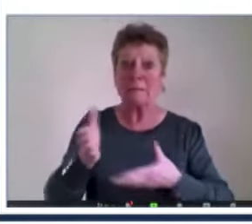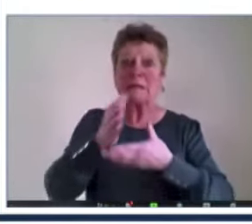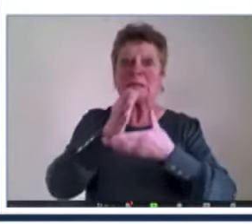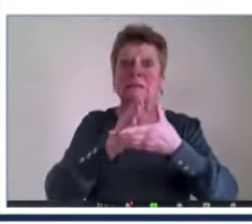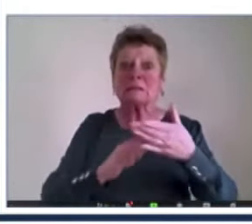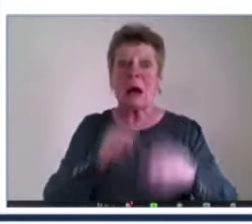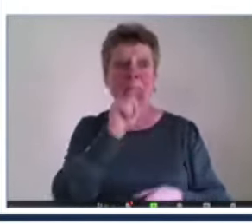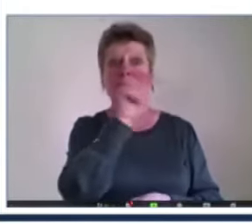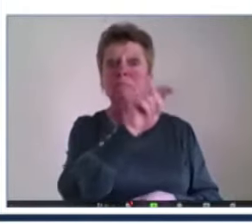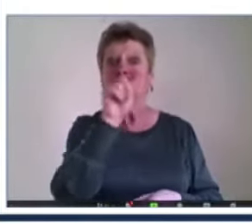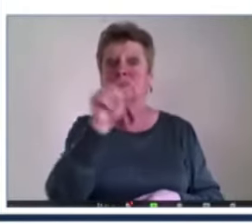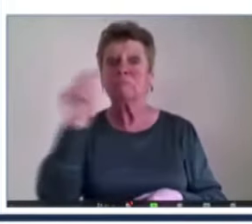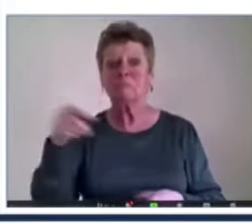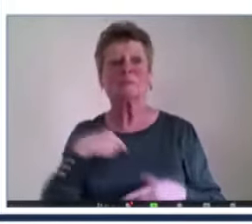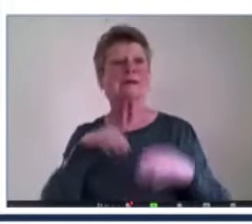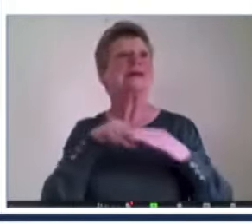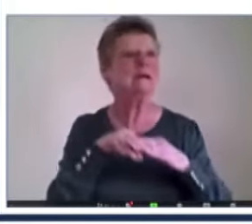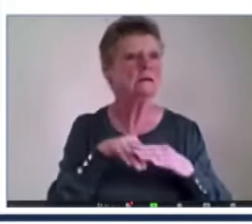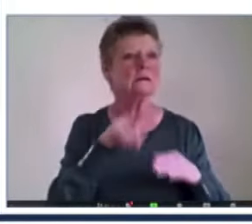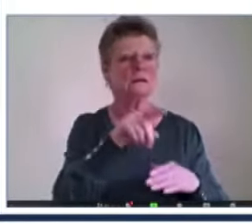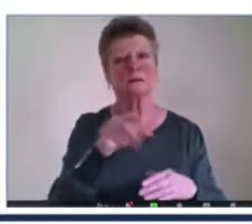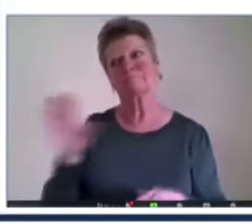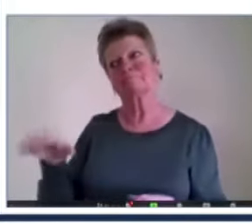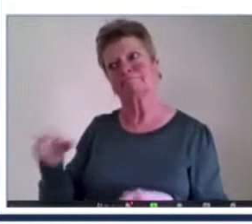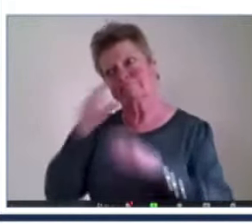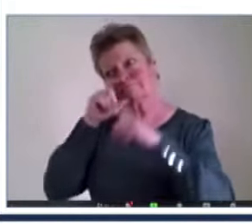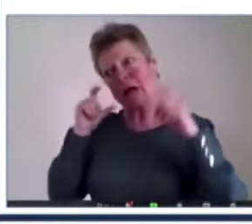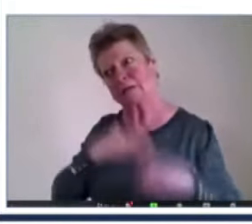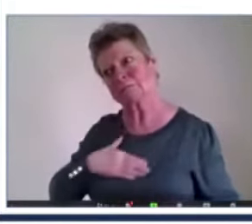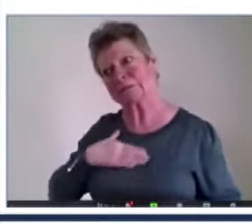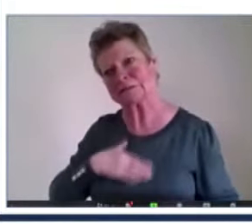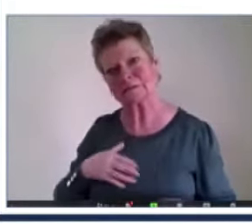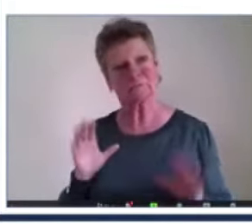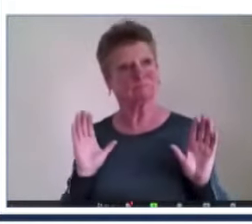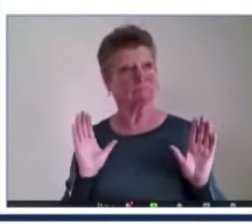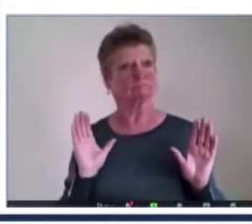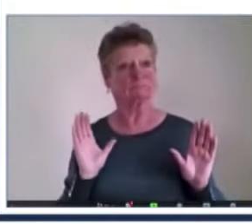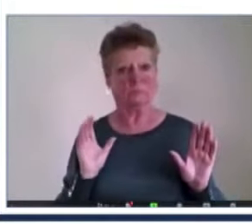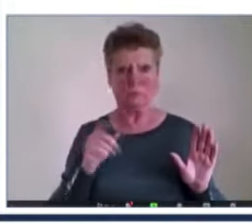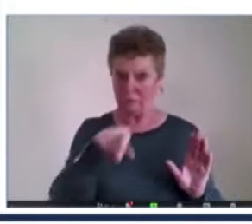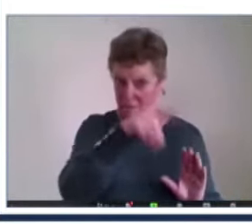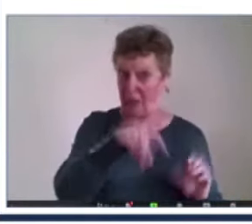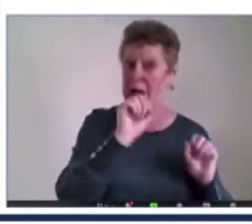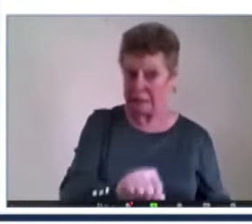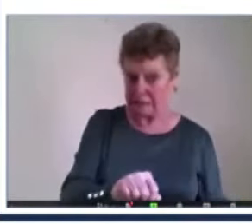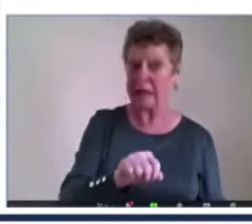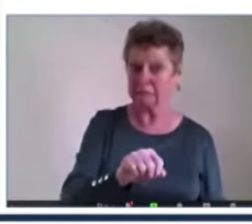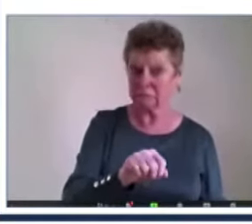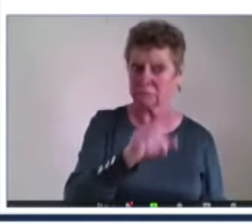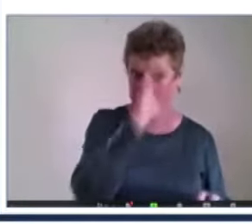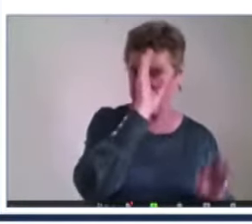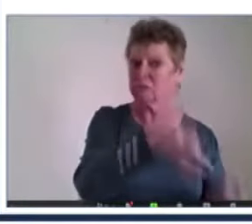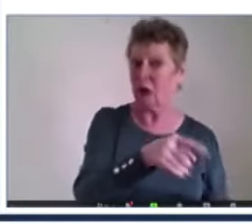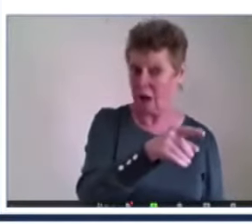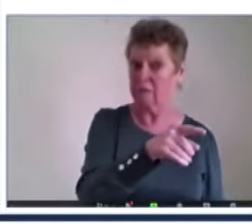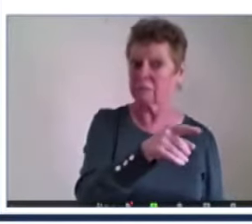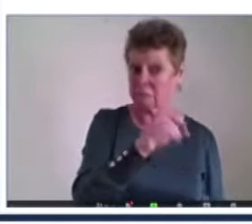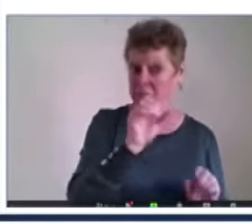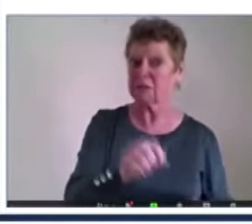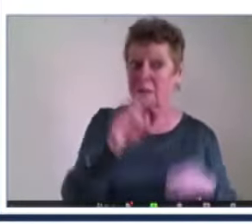still want you to wear your mask. Any business or organization can make the policy decision for